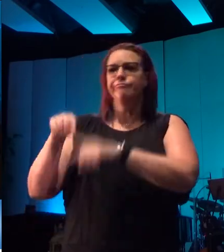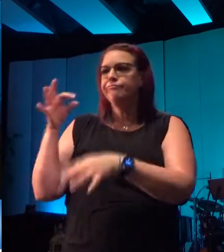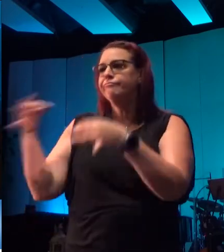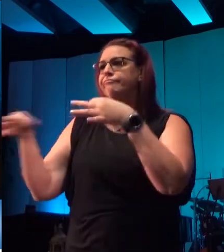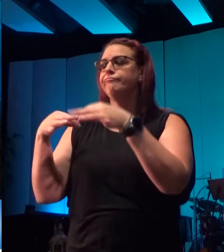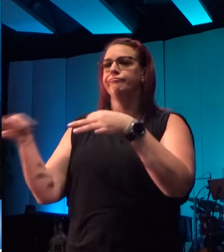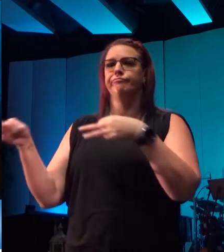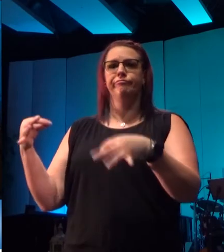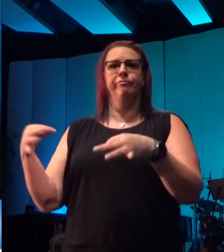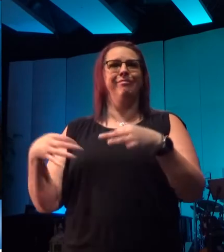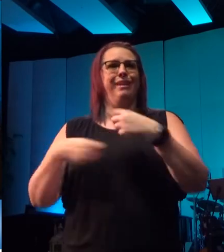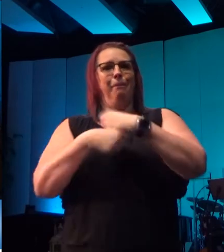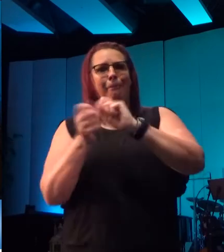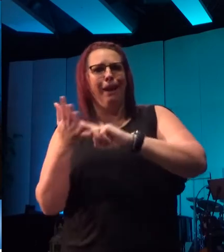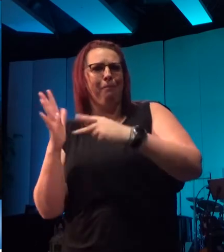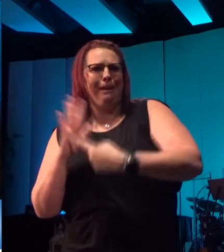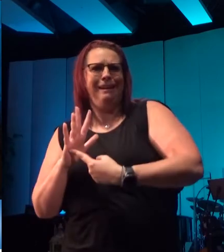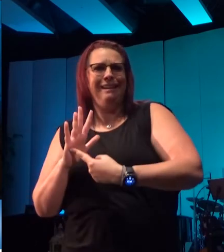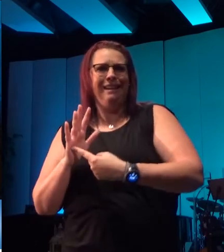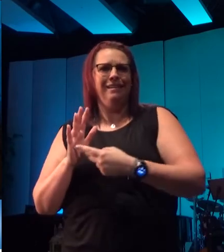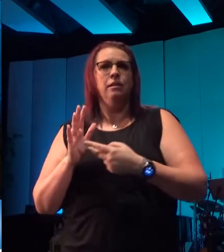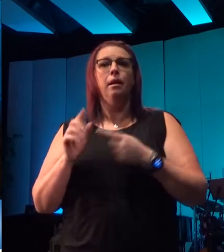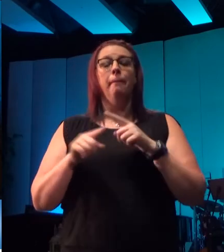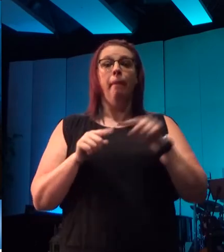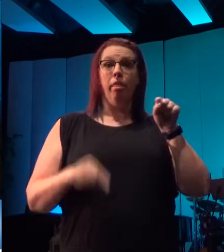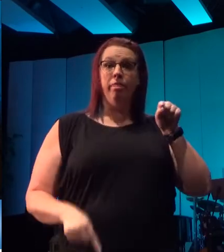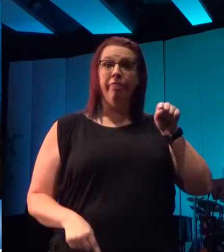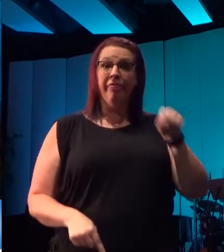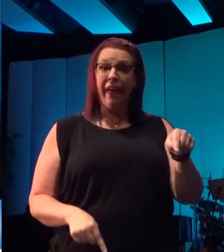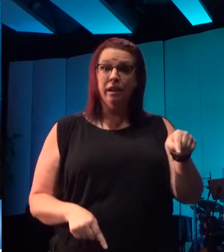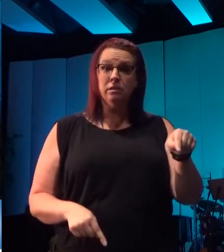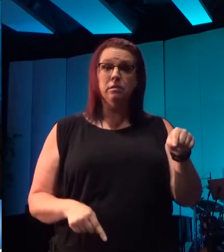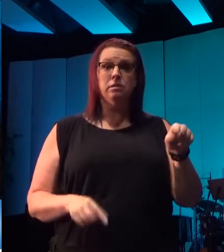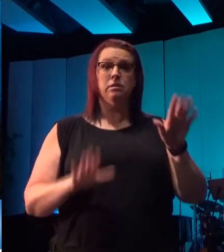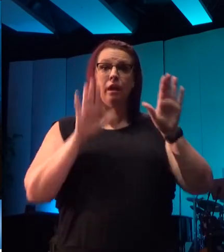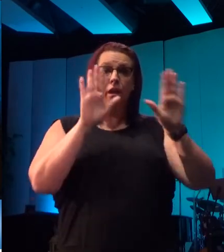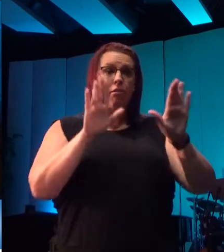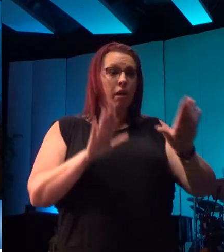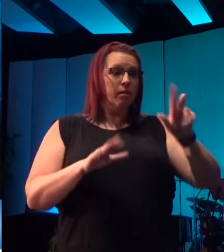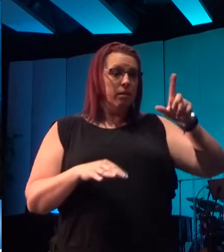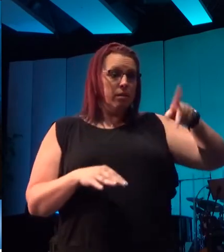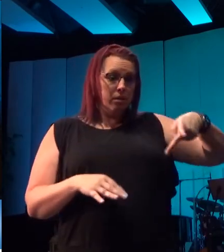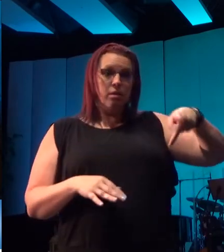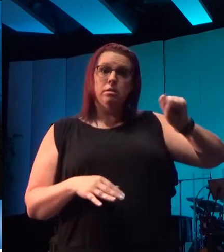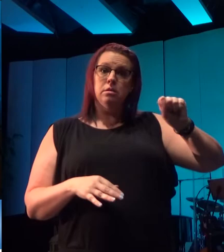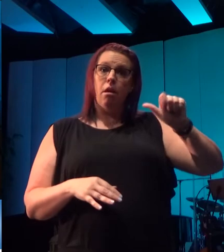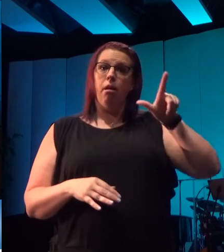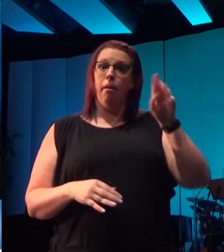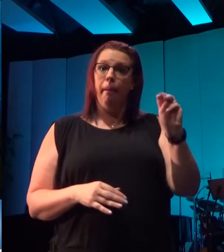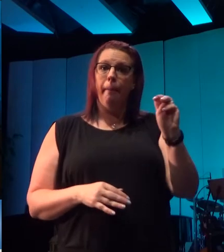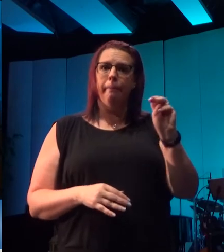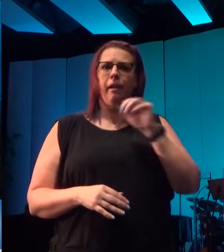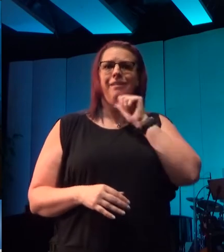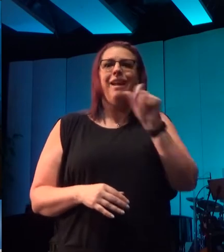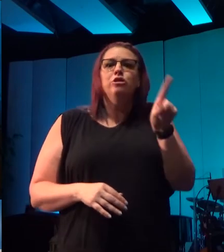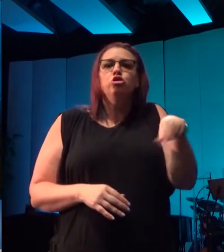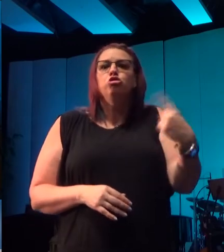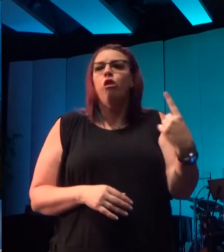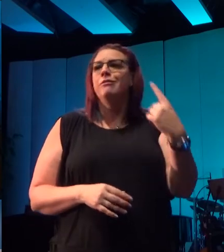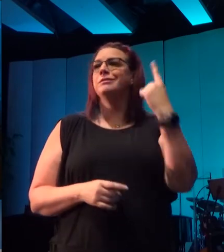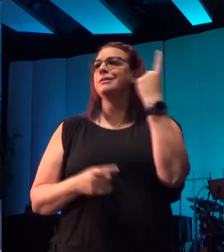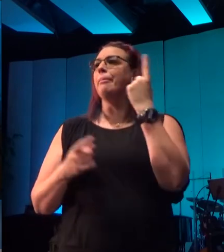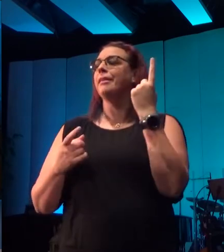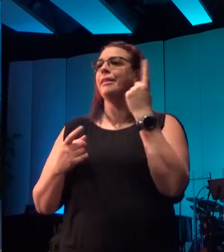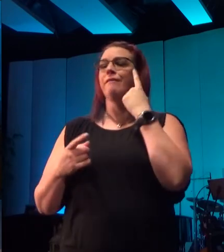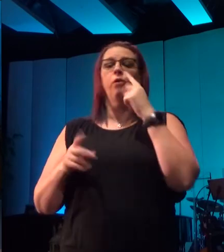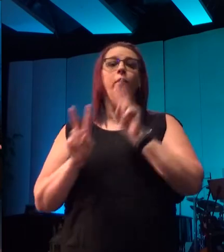make relevant. And yet this incredible psalm is not just something to quote at